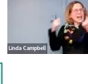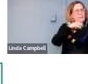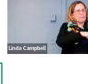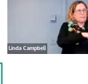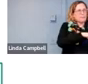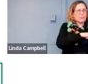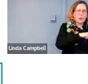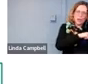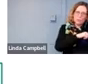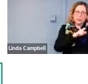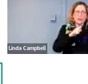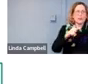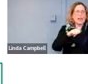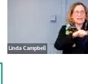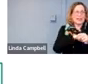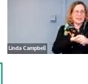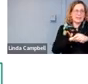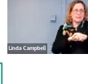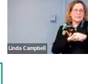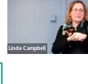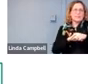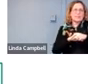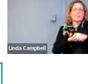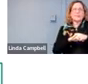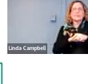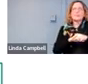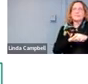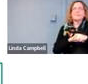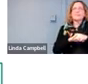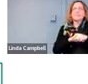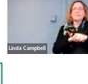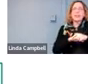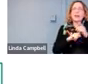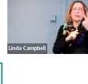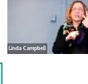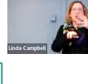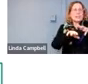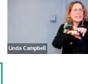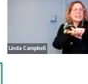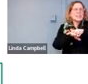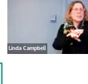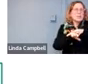And so that's when the Ponto Caspian species start to come into the Great Lakes.